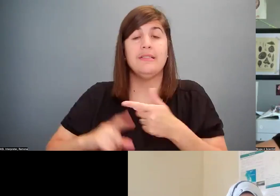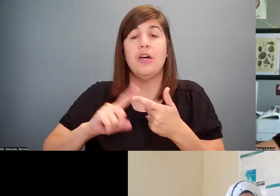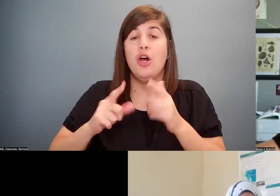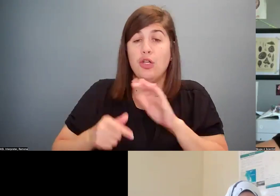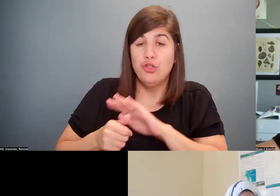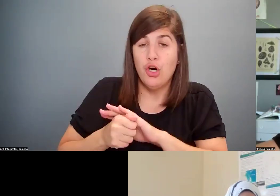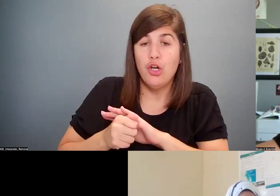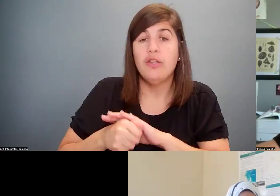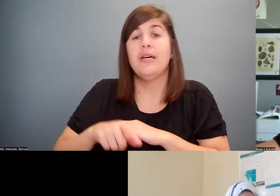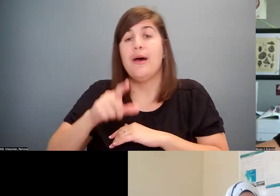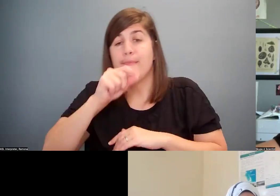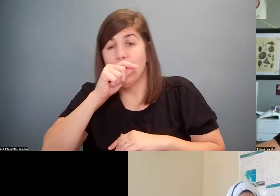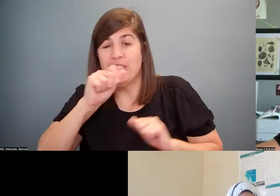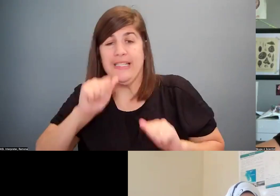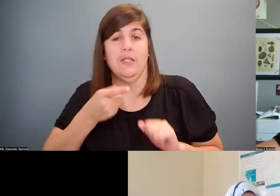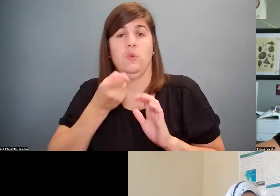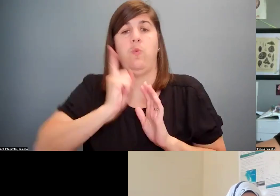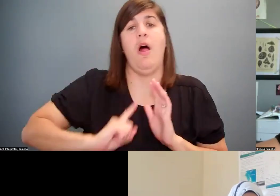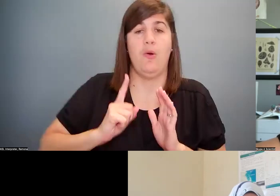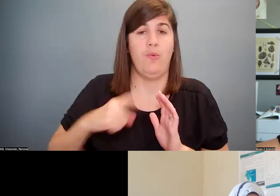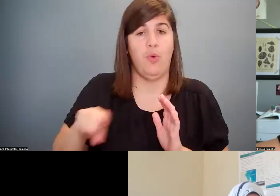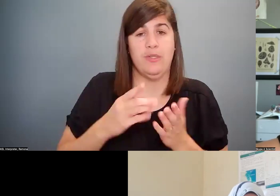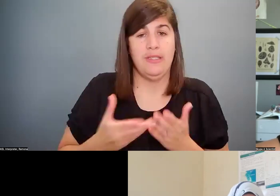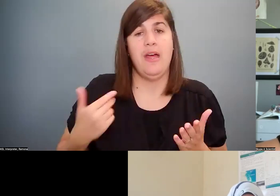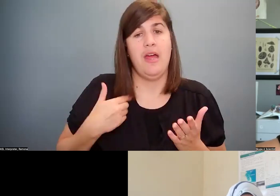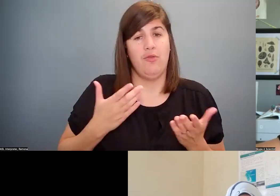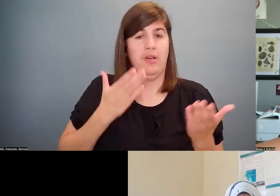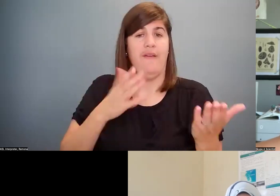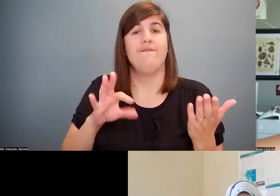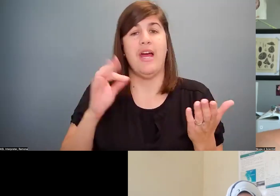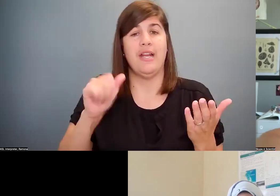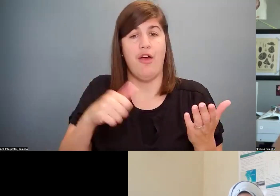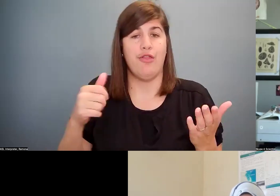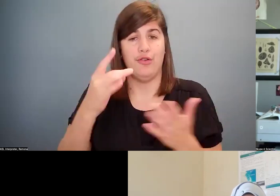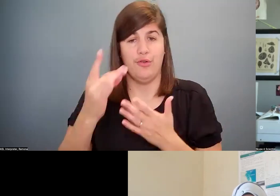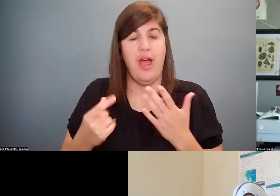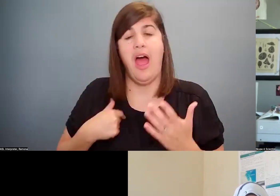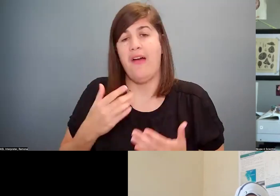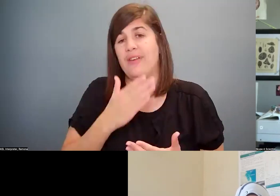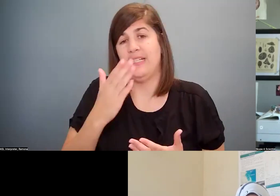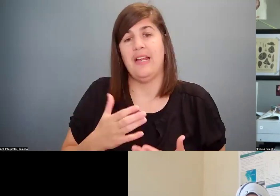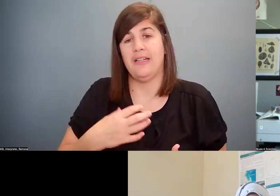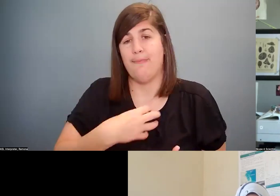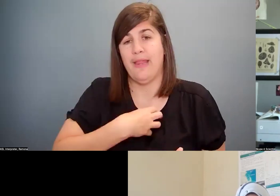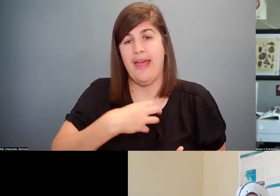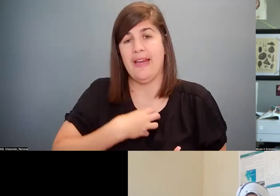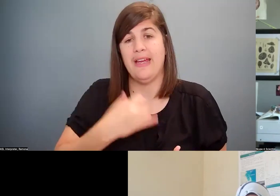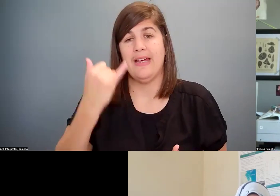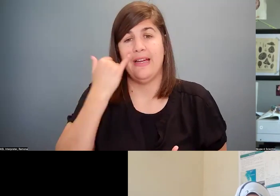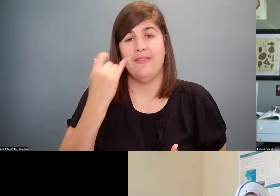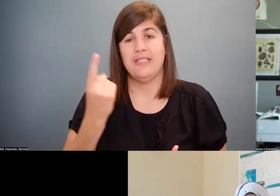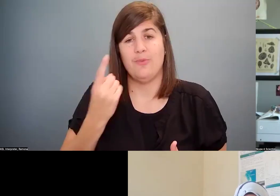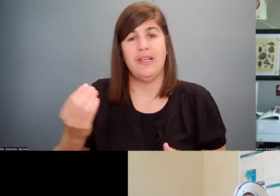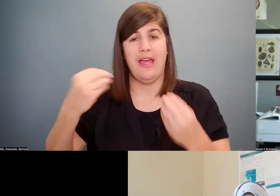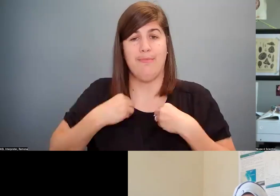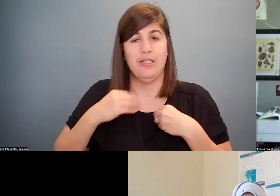swallow them. So I recommend finding alternatives to balloons. Like, I've never complained if someone showered me in